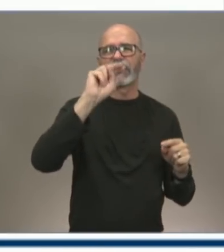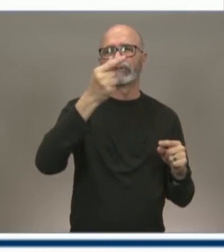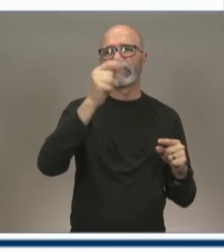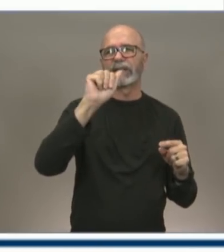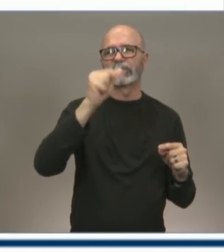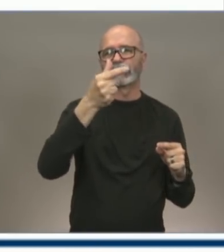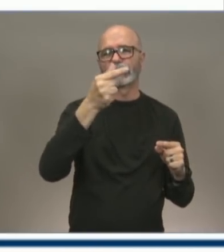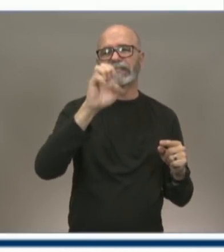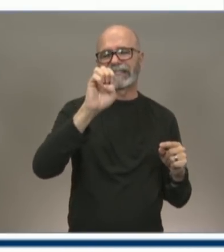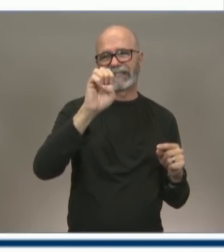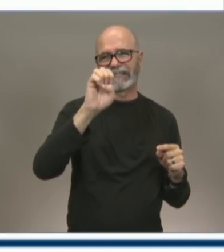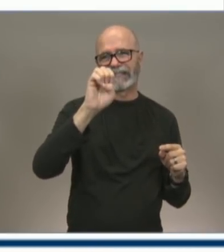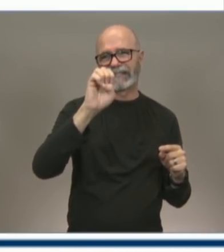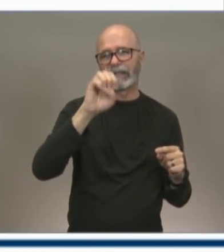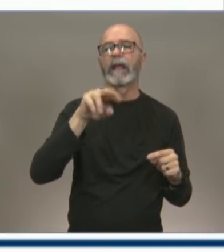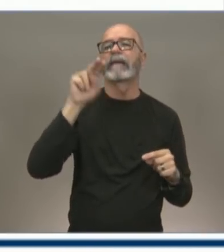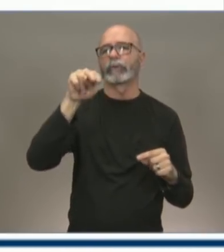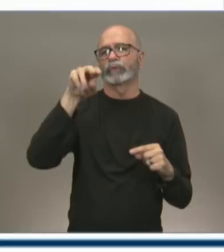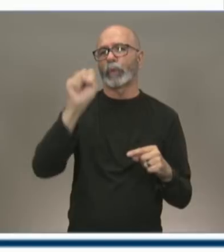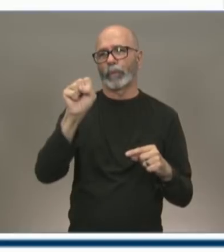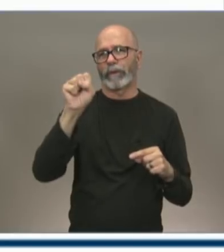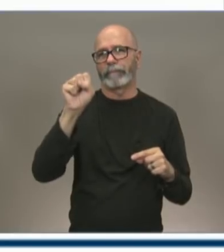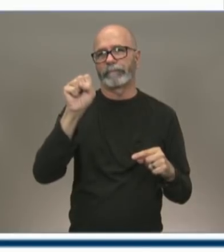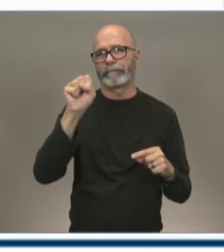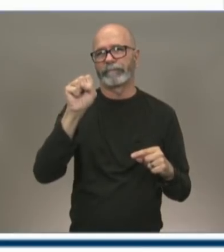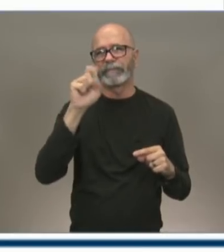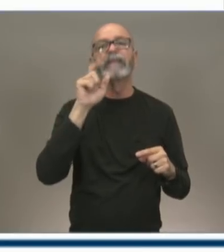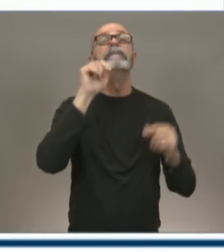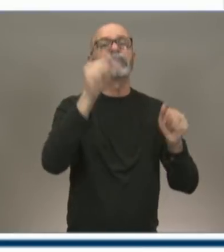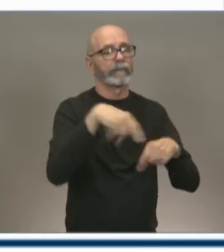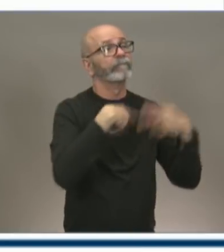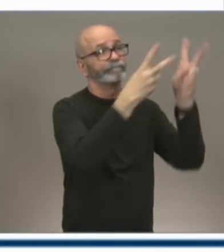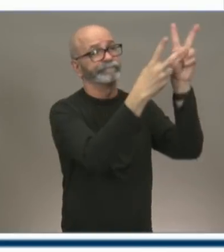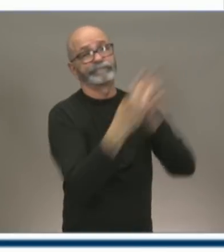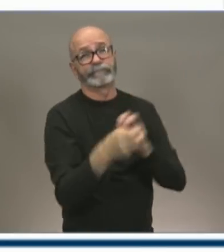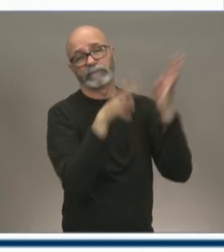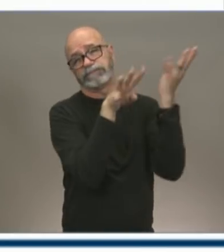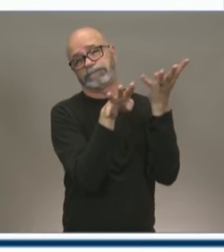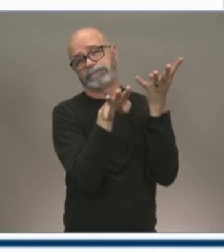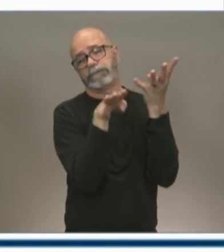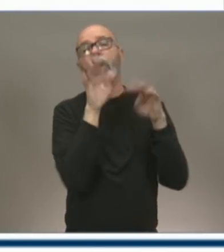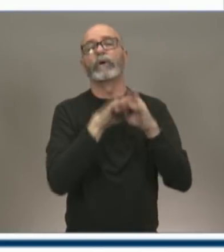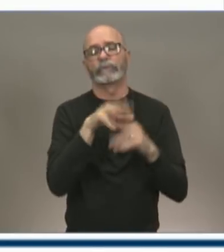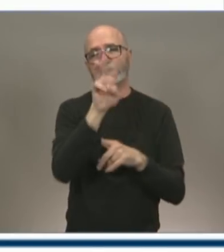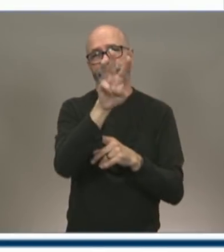their website or use other materials they have available. So